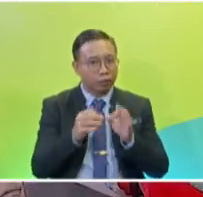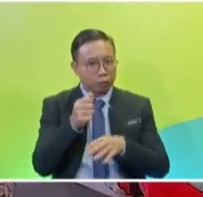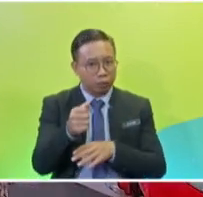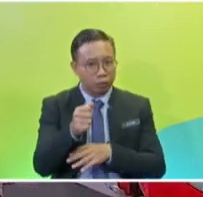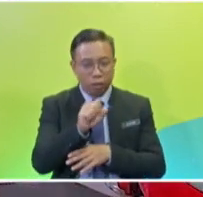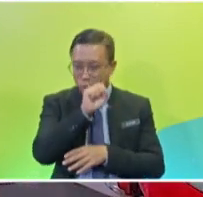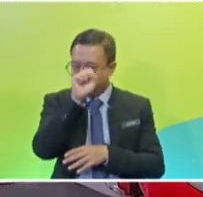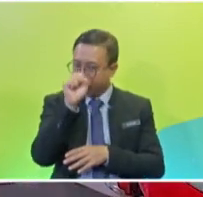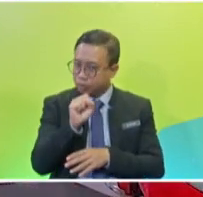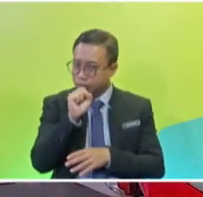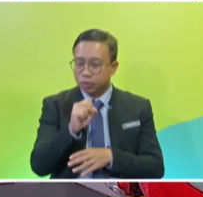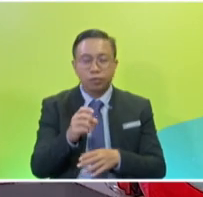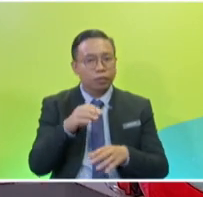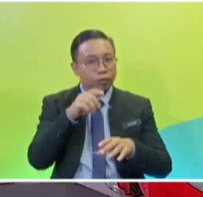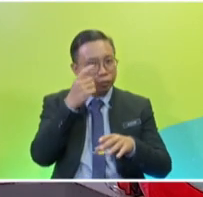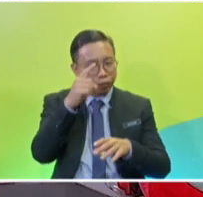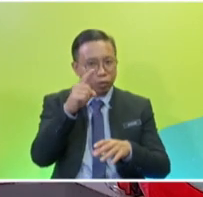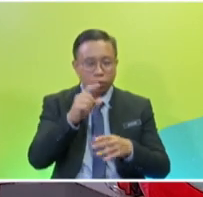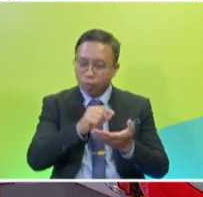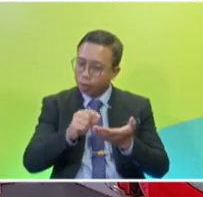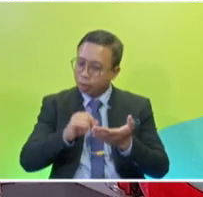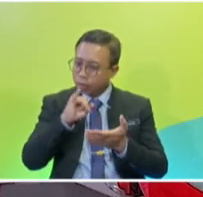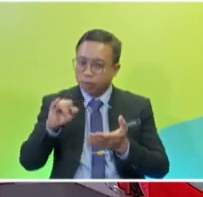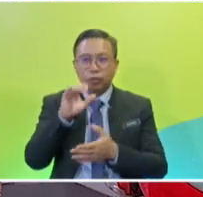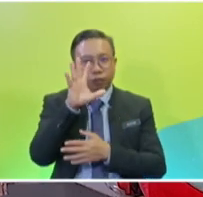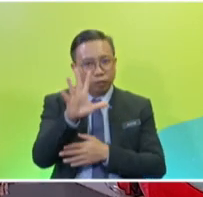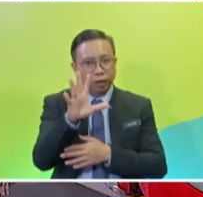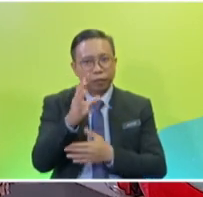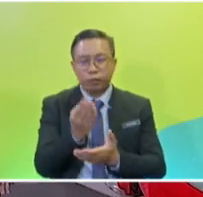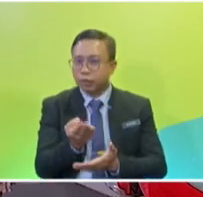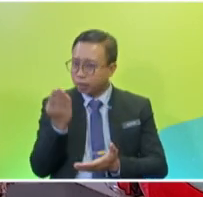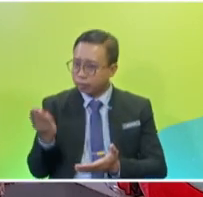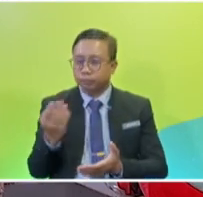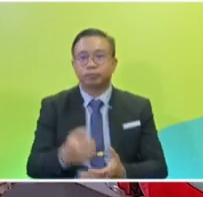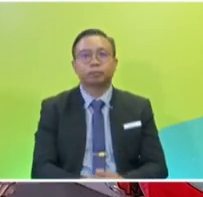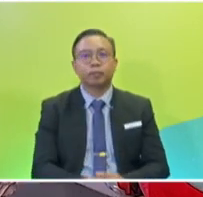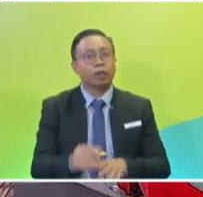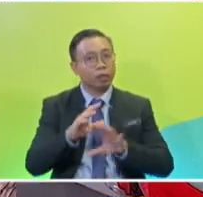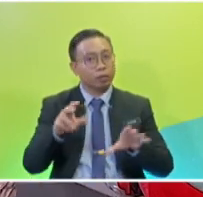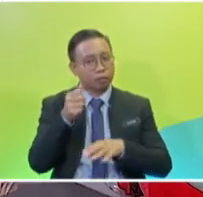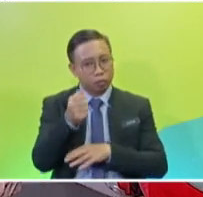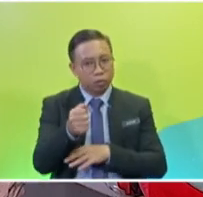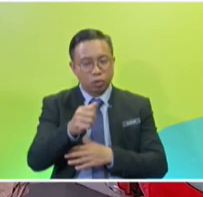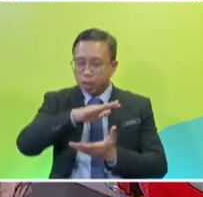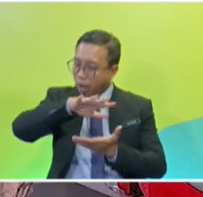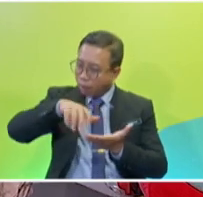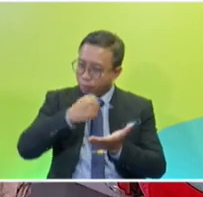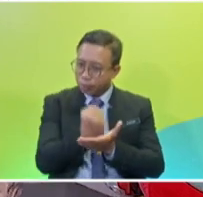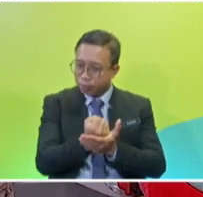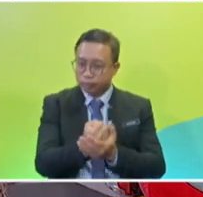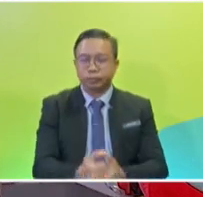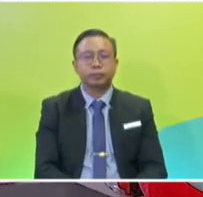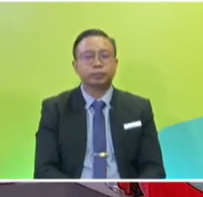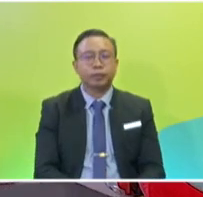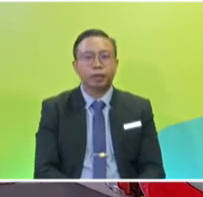when mm-hmm. it comes to writing, there are 5 crucial elements that everybody needs to be aware of, not only to you, but everyone out there.